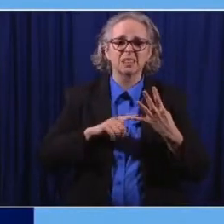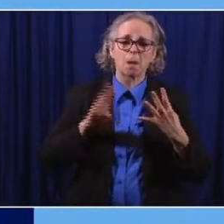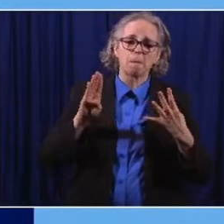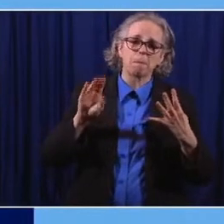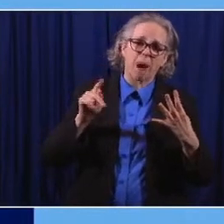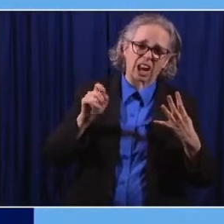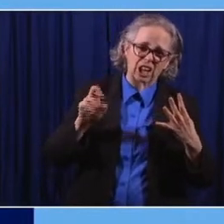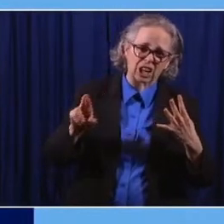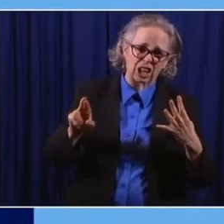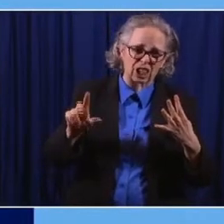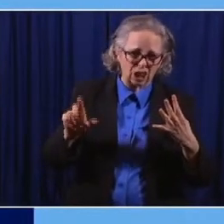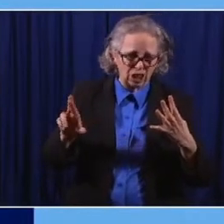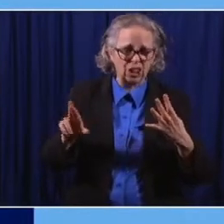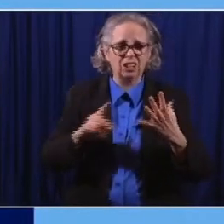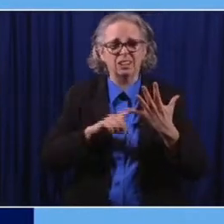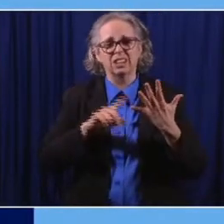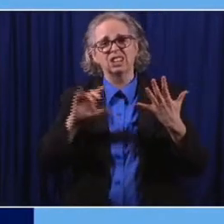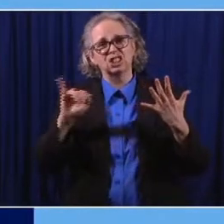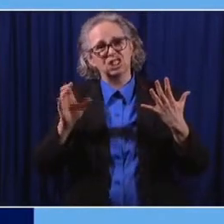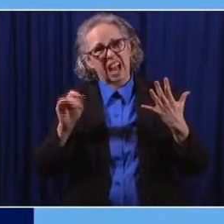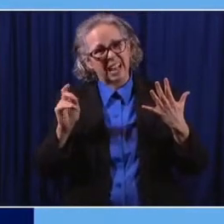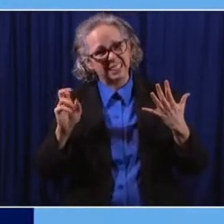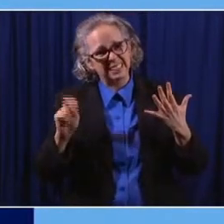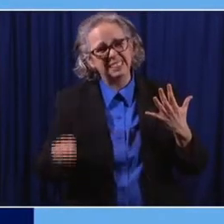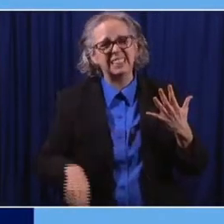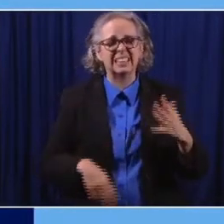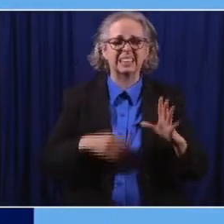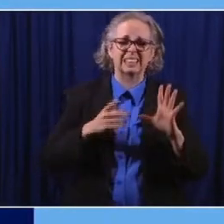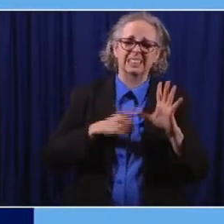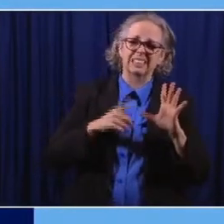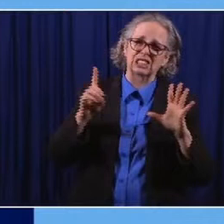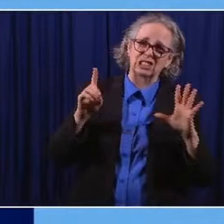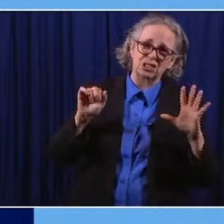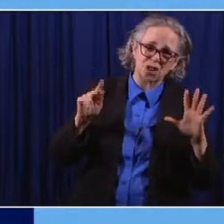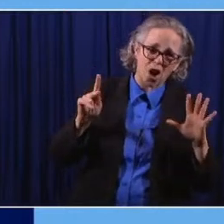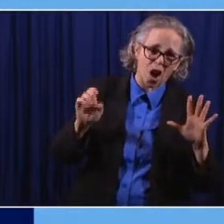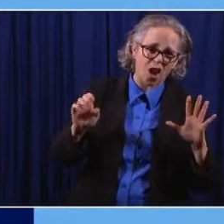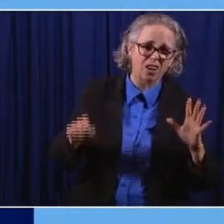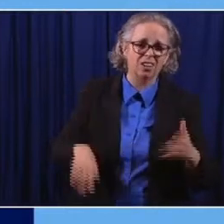Mercer, Henry, and in Auglaize. And again,